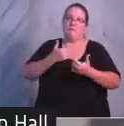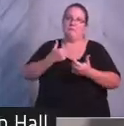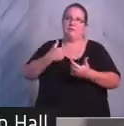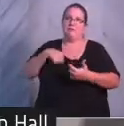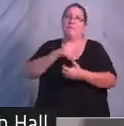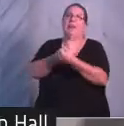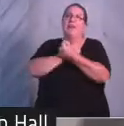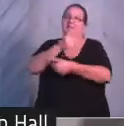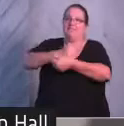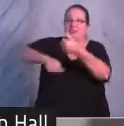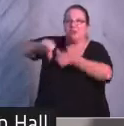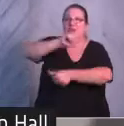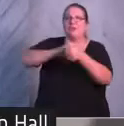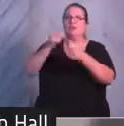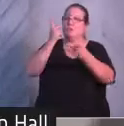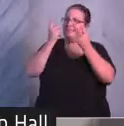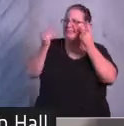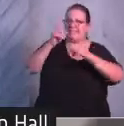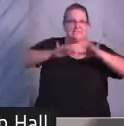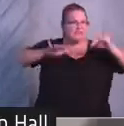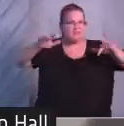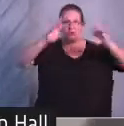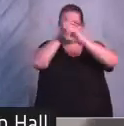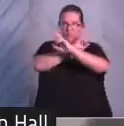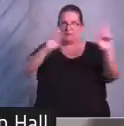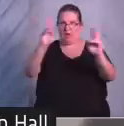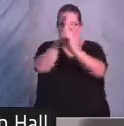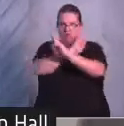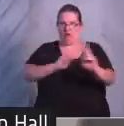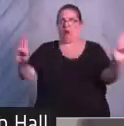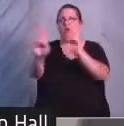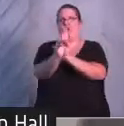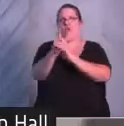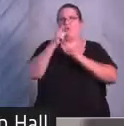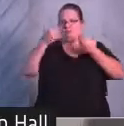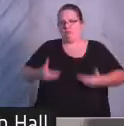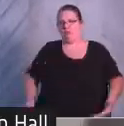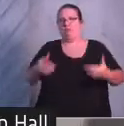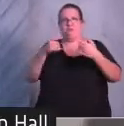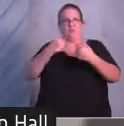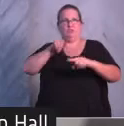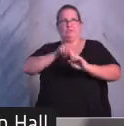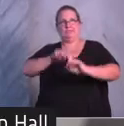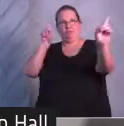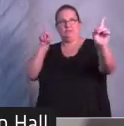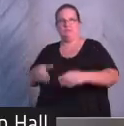one another, so that we can see diversity, respect it, and honor it for who we are as being different from each